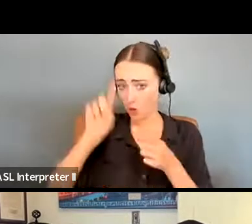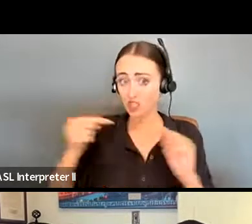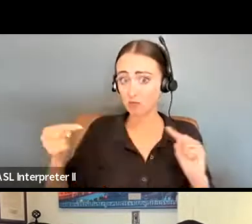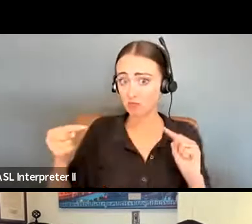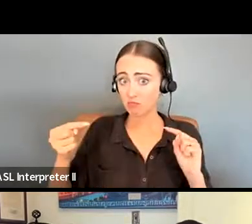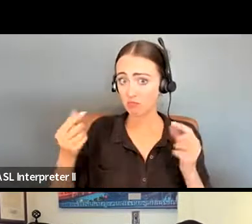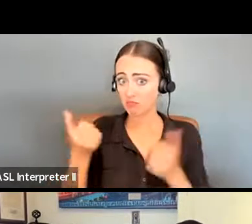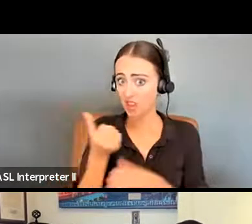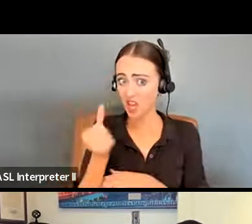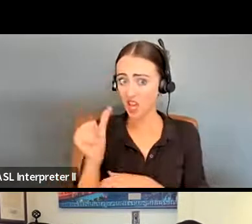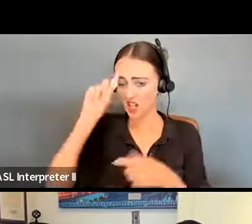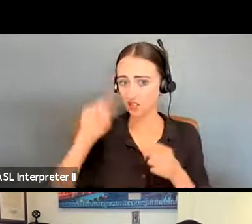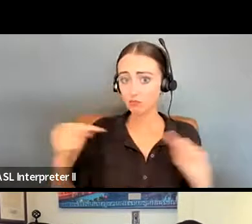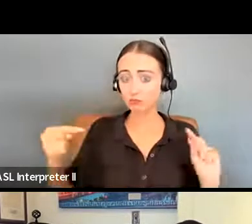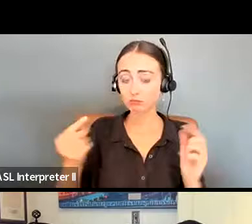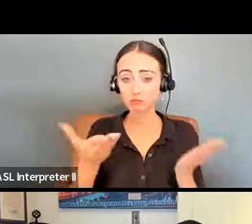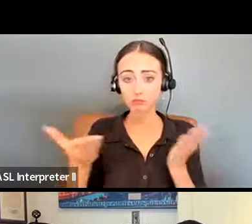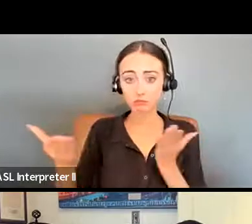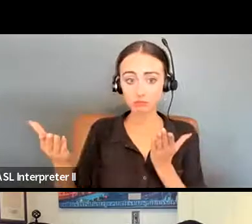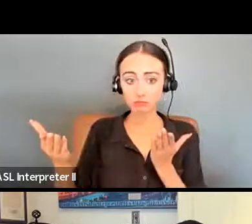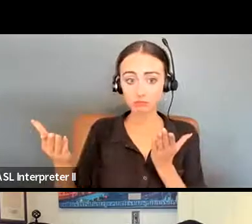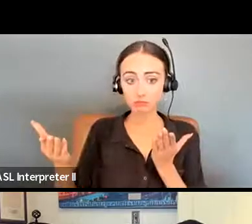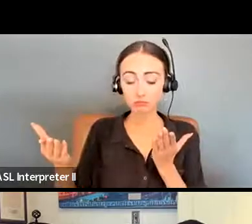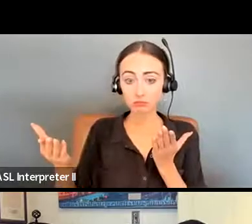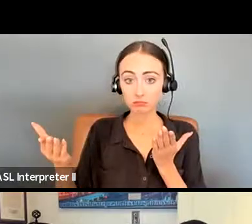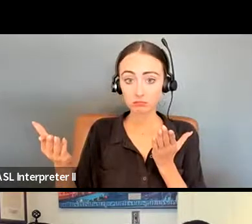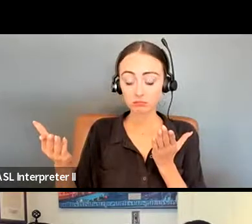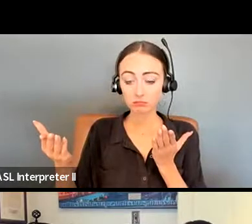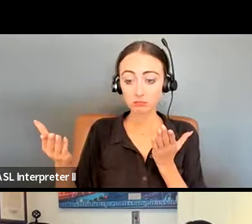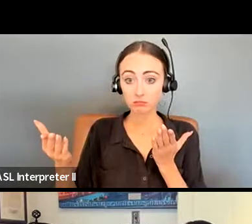there any objection from members?